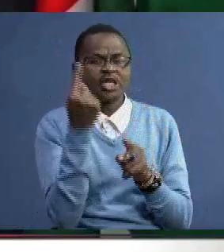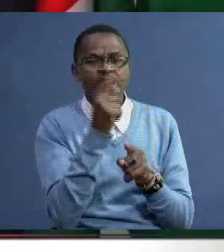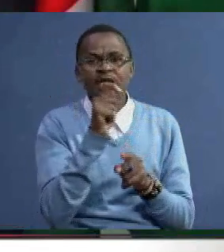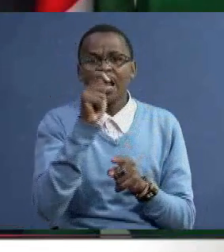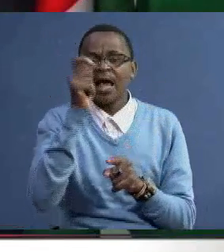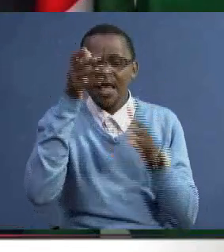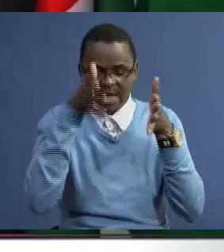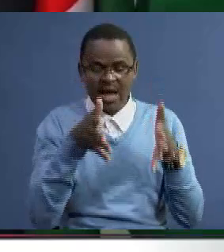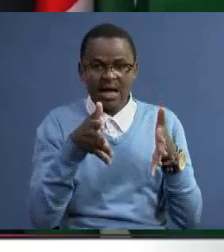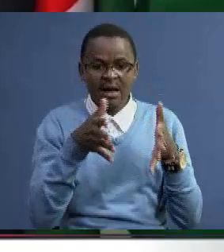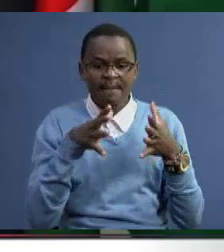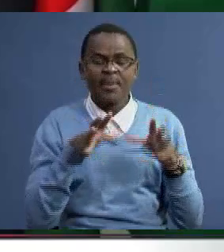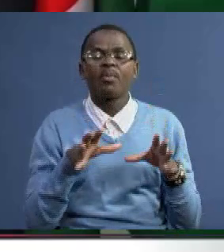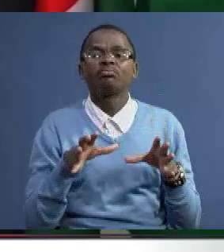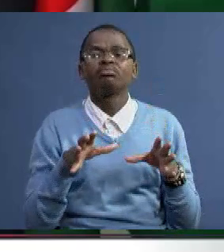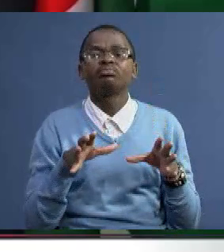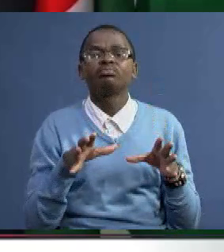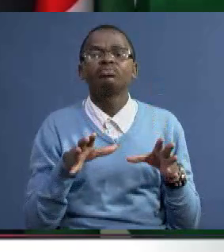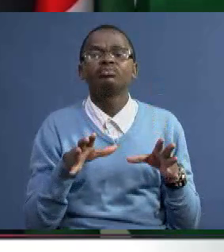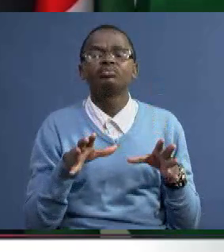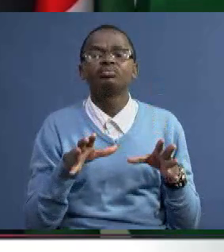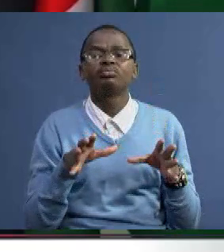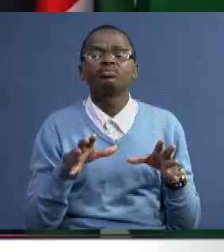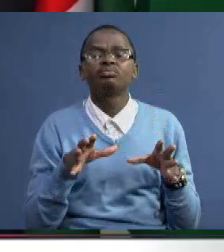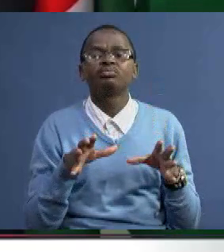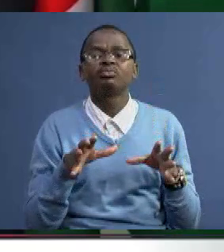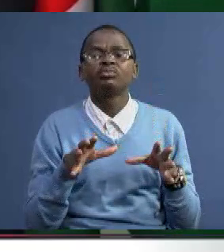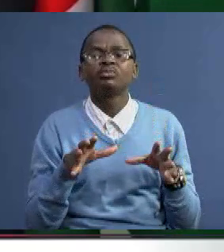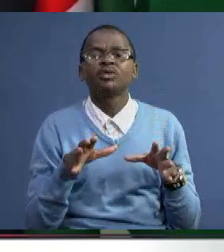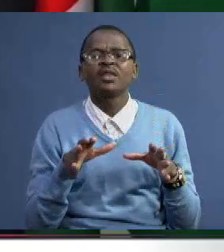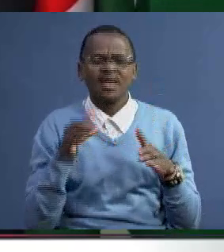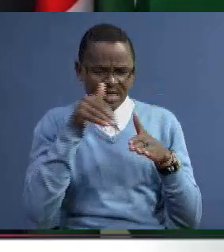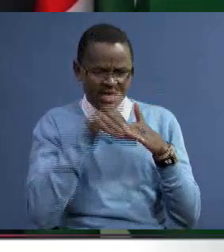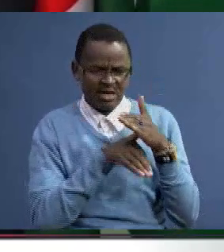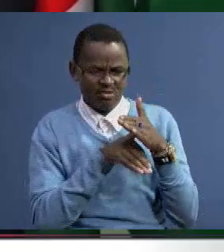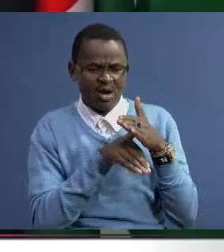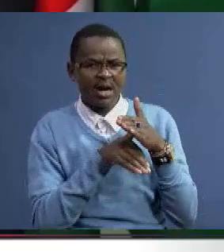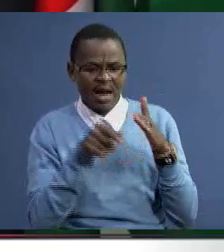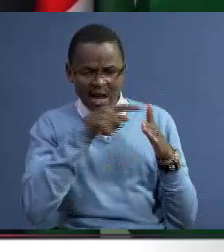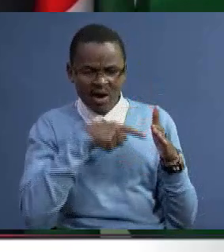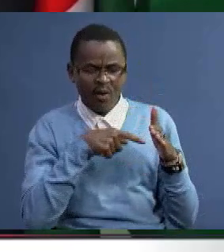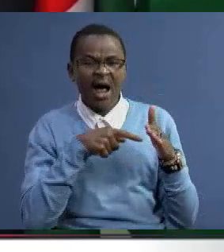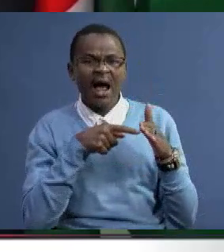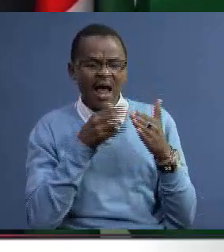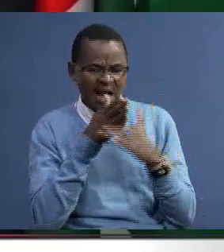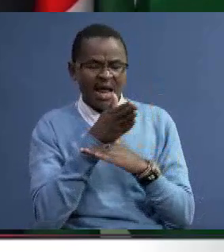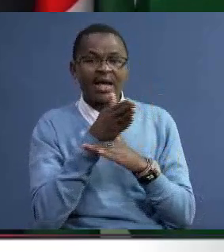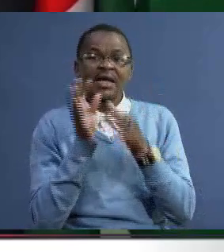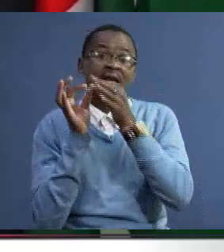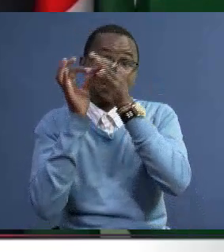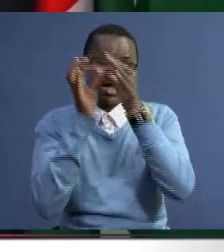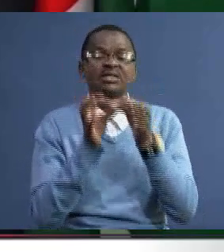Kenyan citizen, the inward-looking hakietu culture,